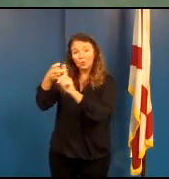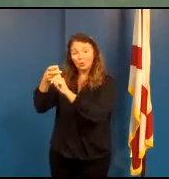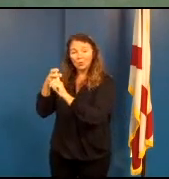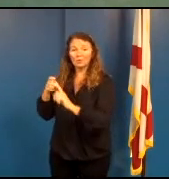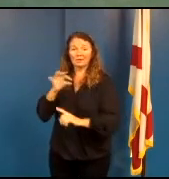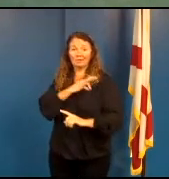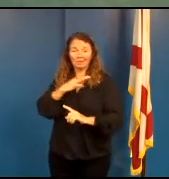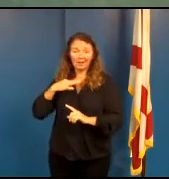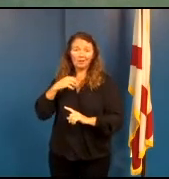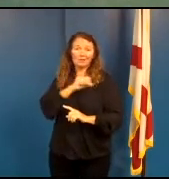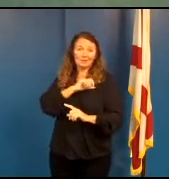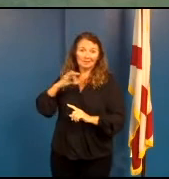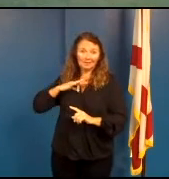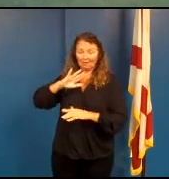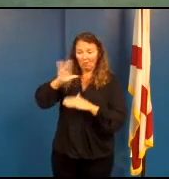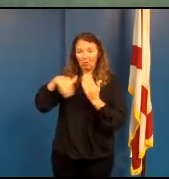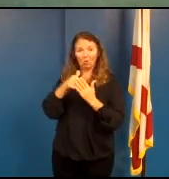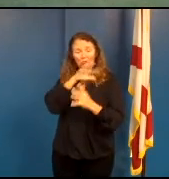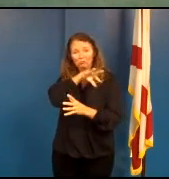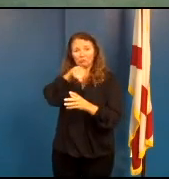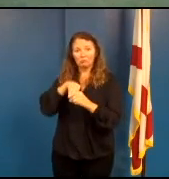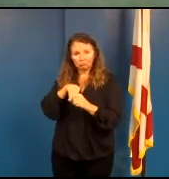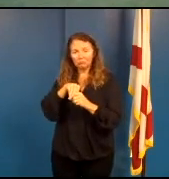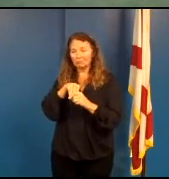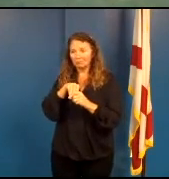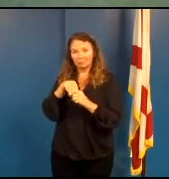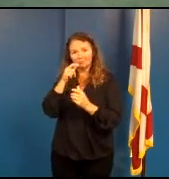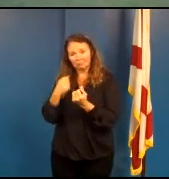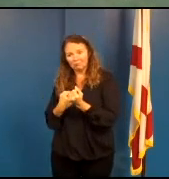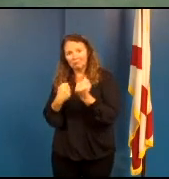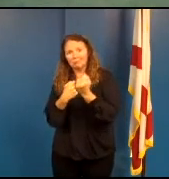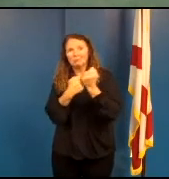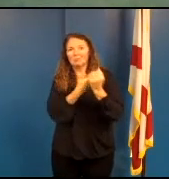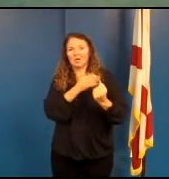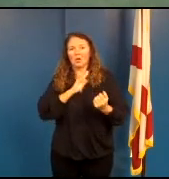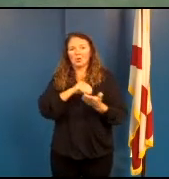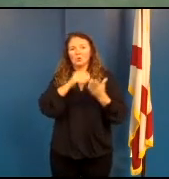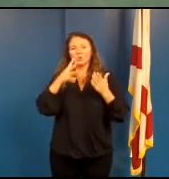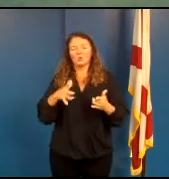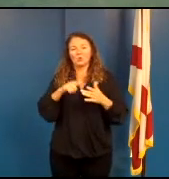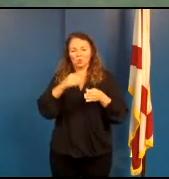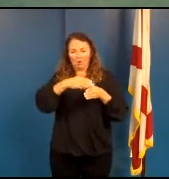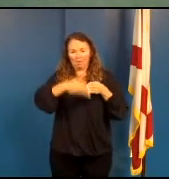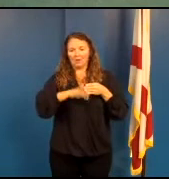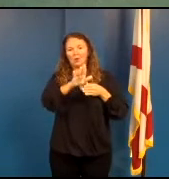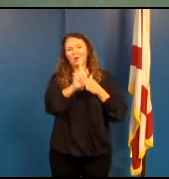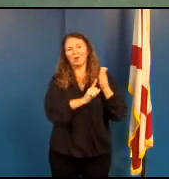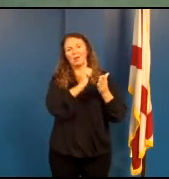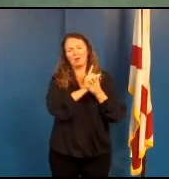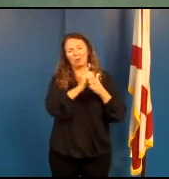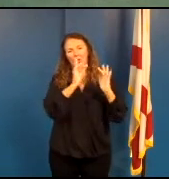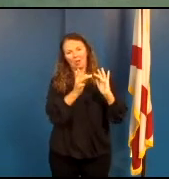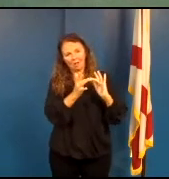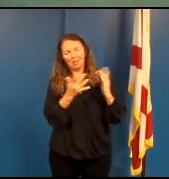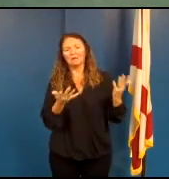from the faculty and staff who is really holding the hands of our students to make sure that they can complete their hours